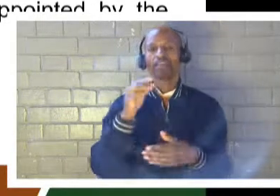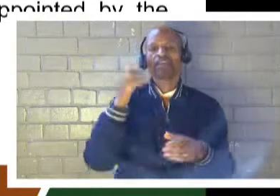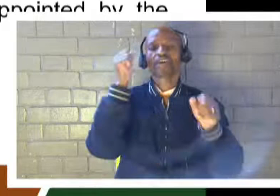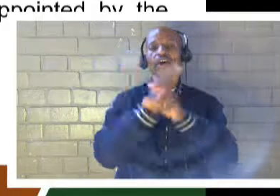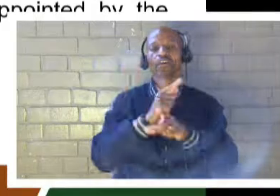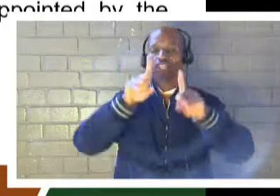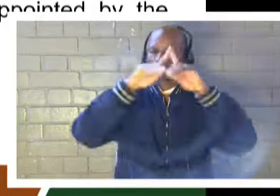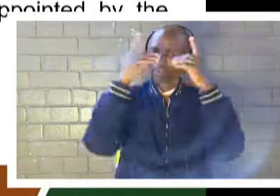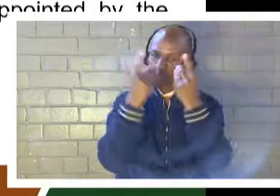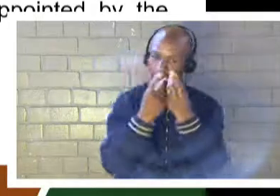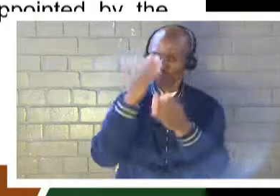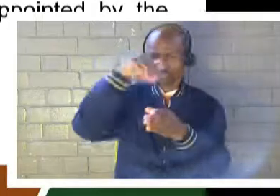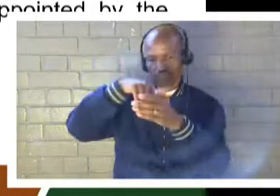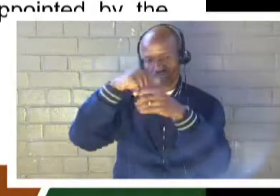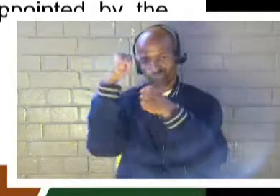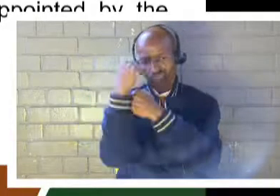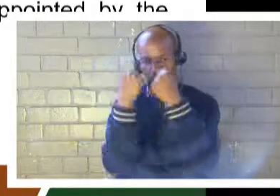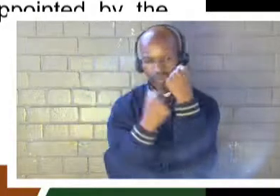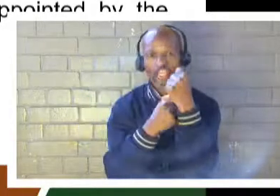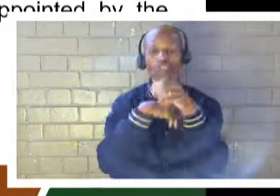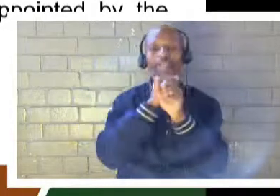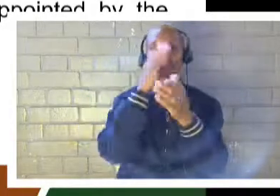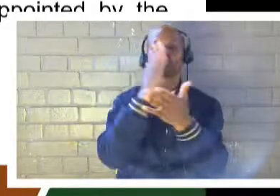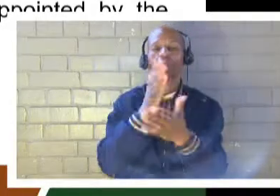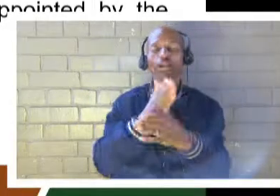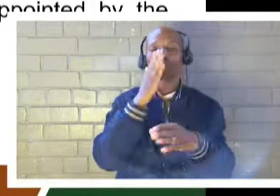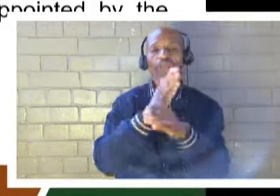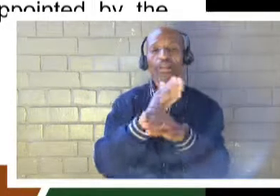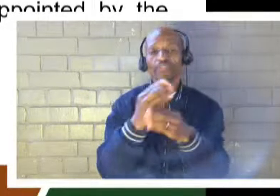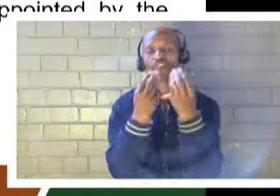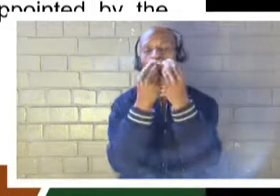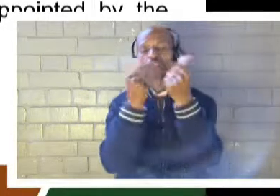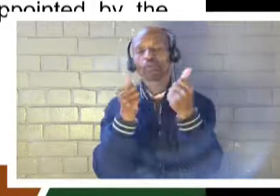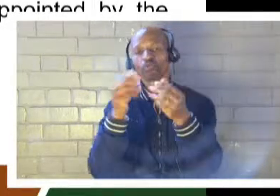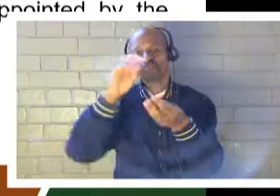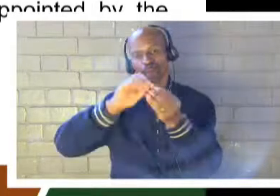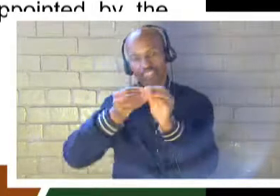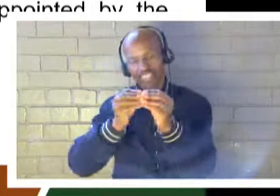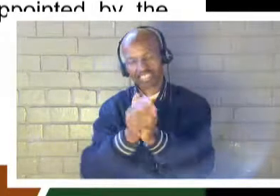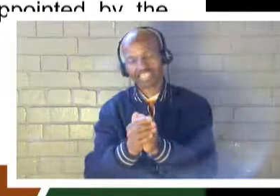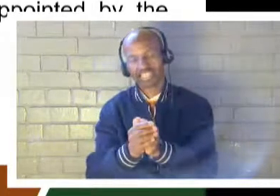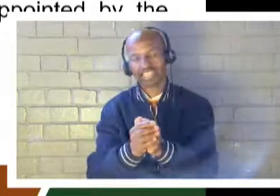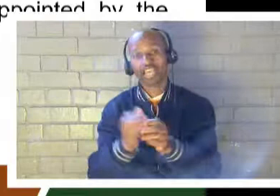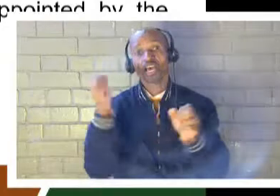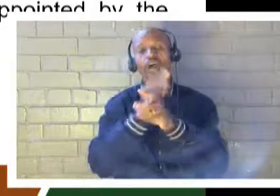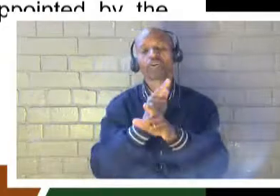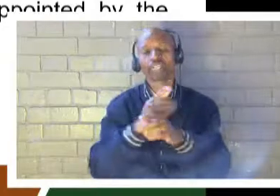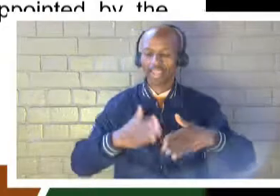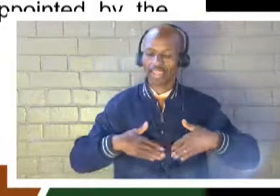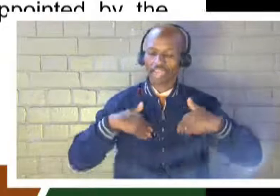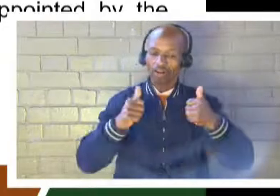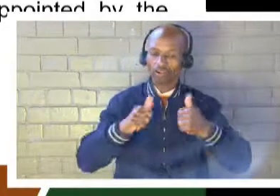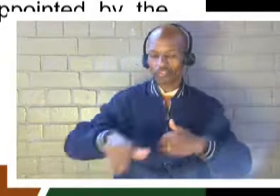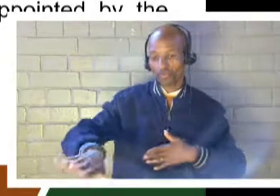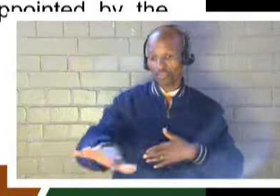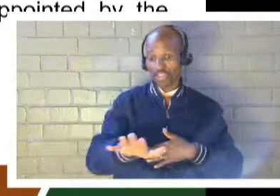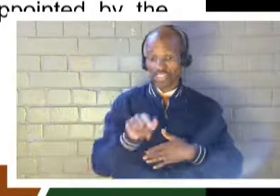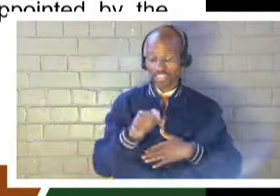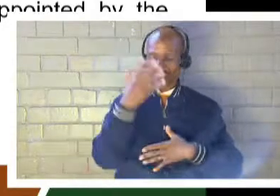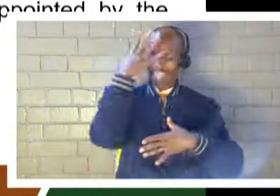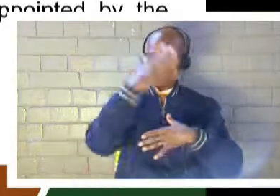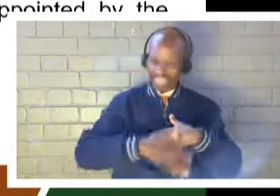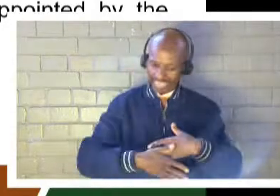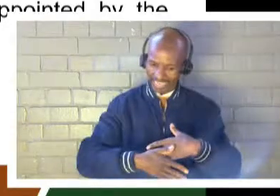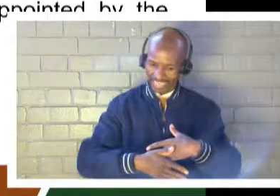Gauteng Department of Infrastructure in order to perform the minor maintenance in Gauteng health facilities. That is the end of